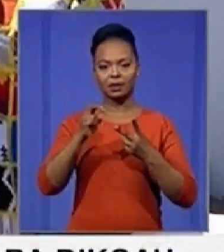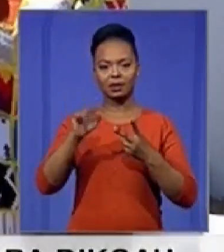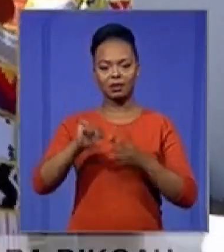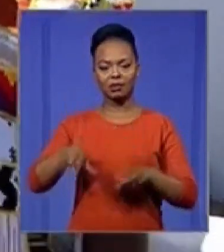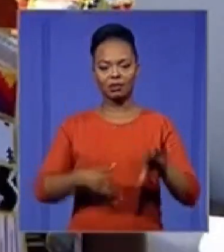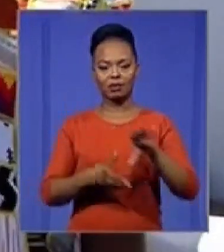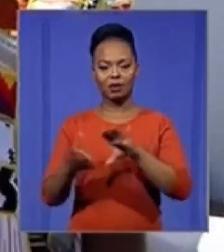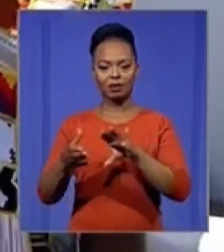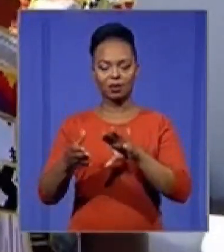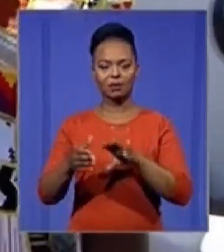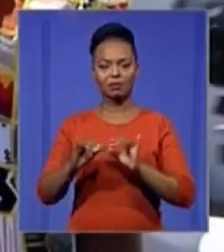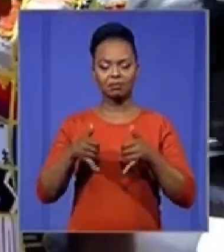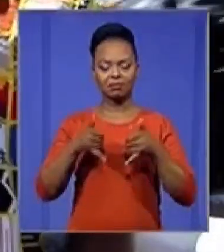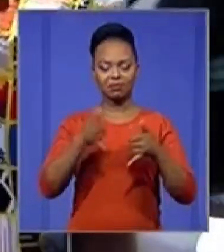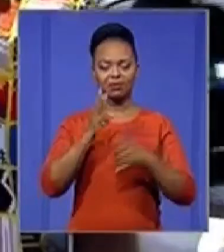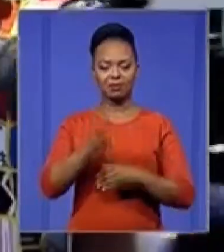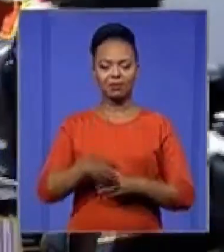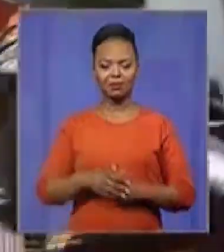rugby.